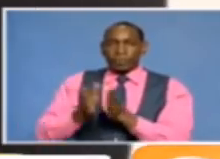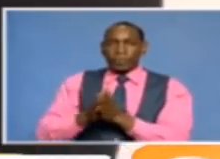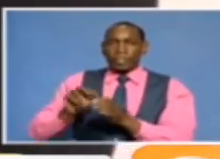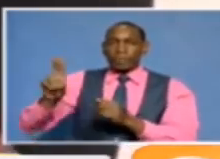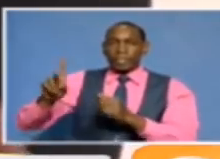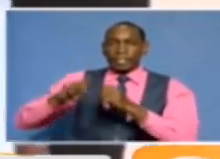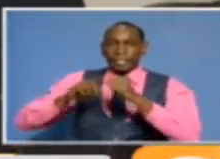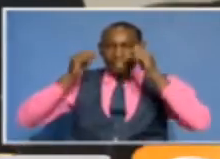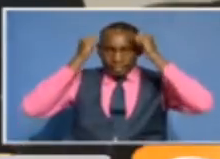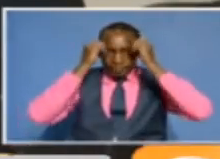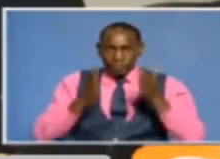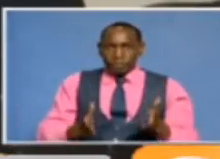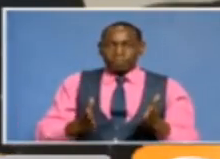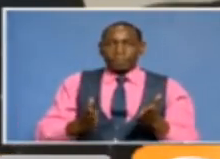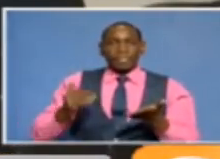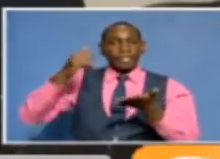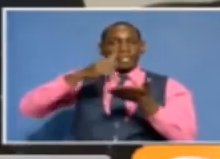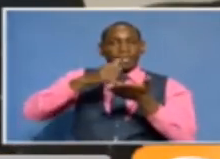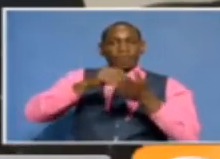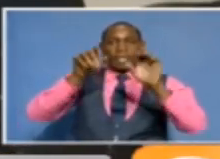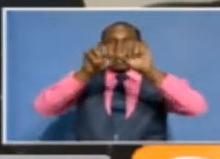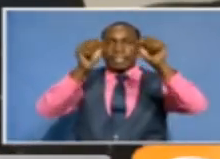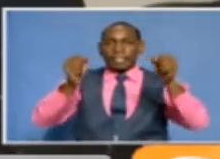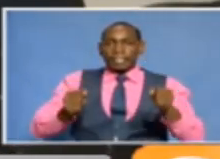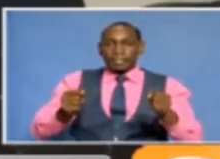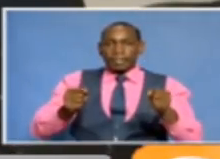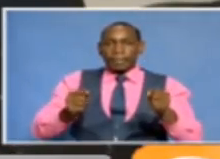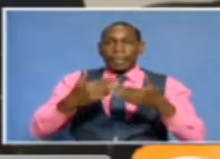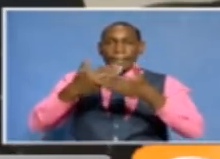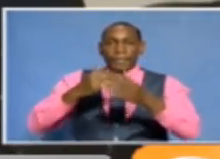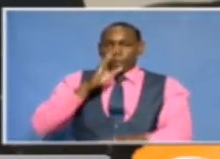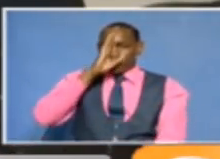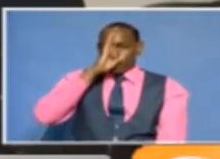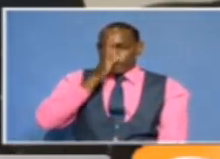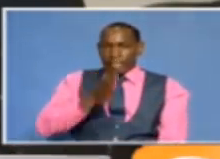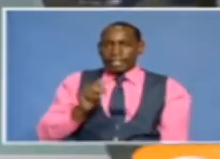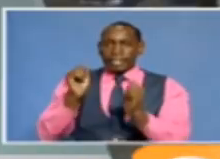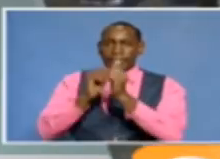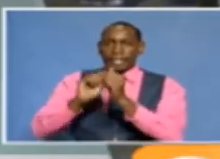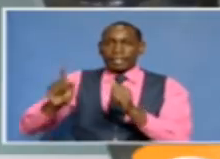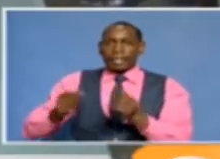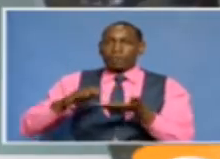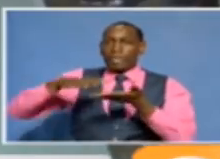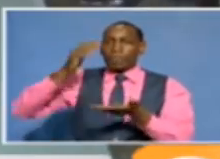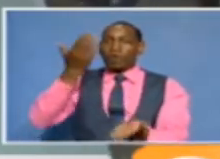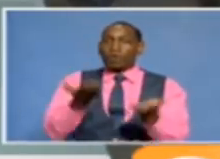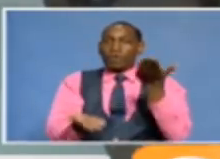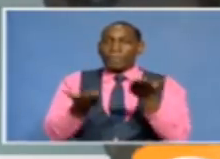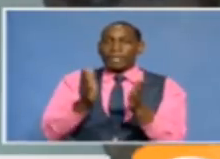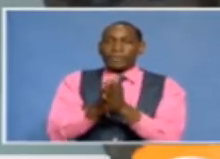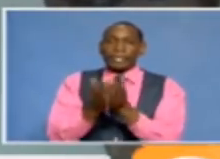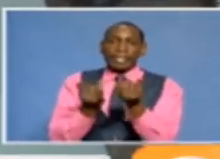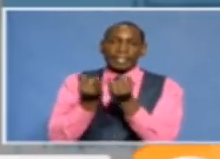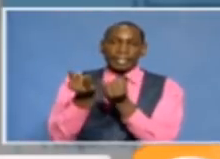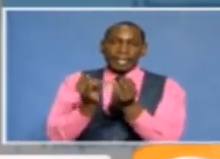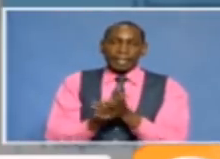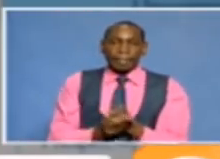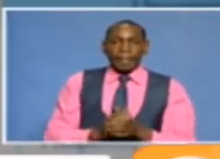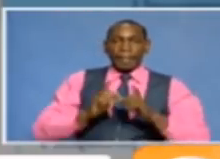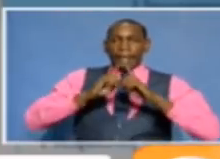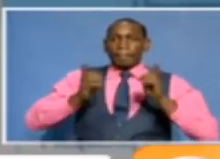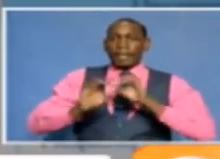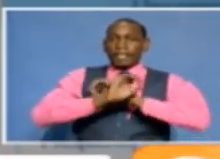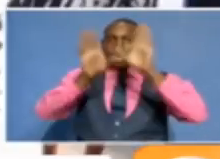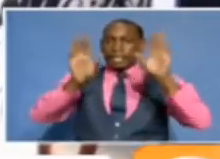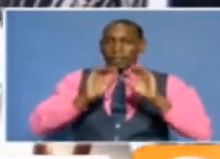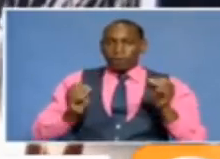36,026 students had been keyed into the system by Sunday, 10,000 more compared to Saturday. It is, however, not